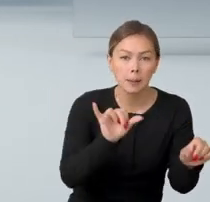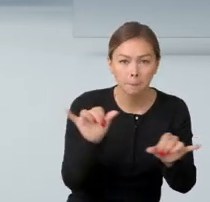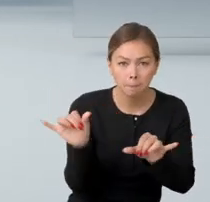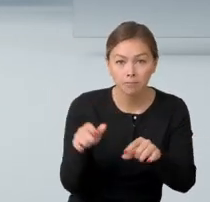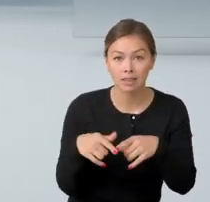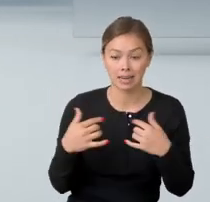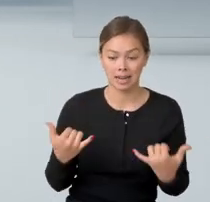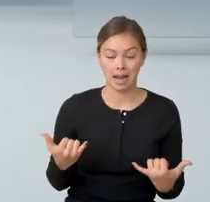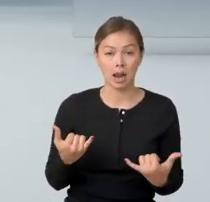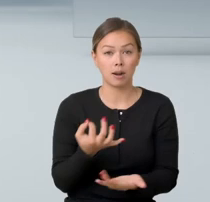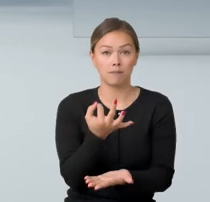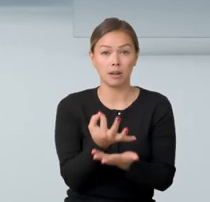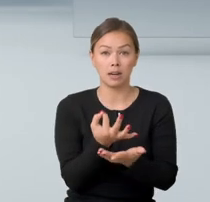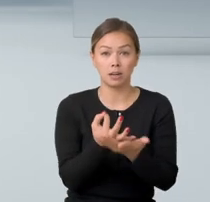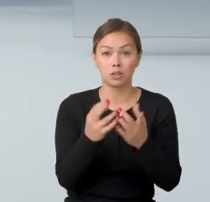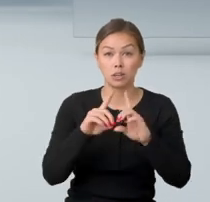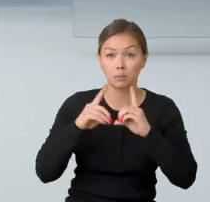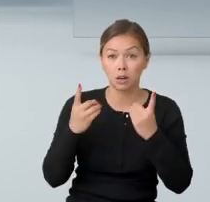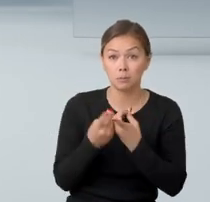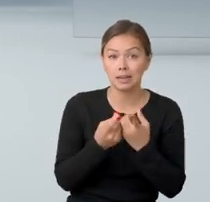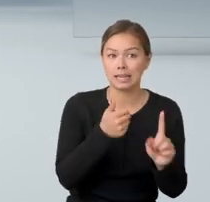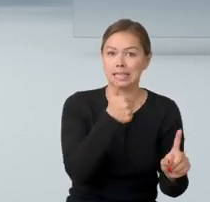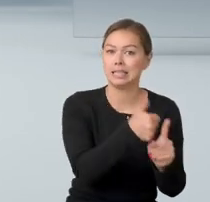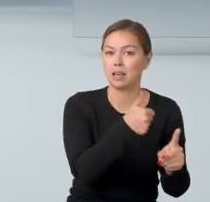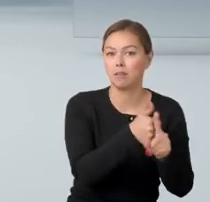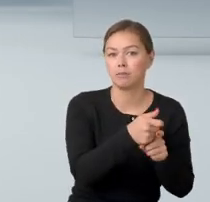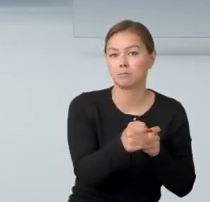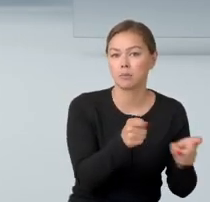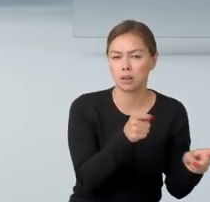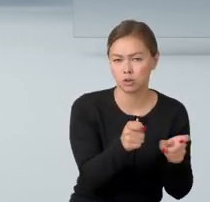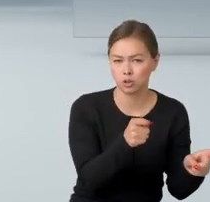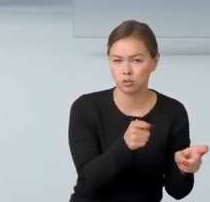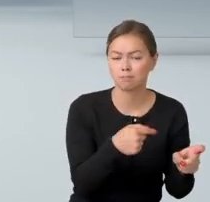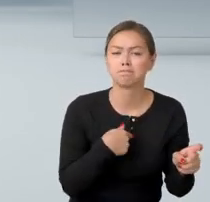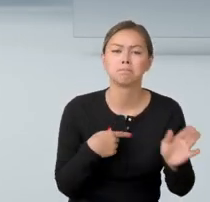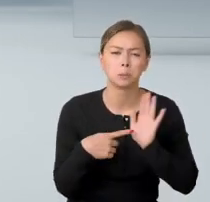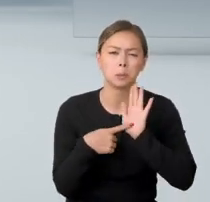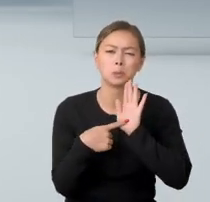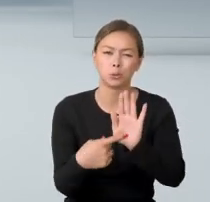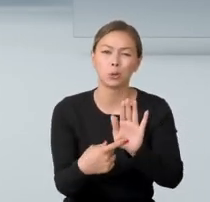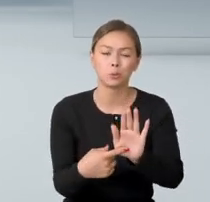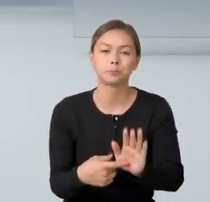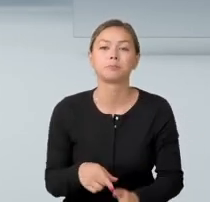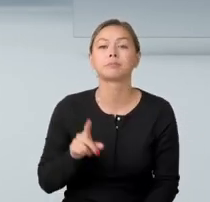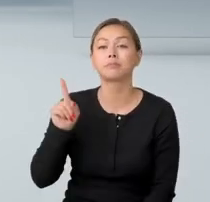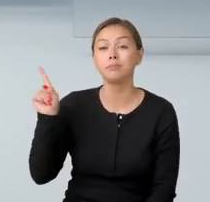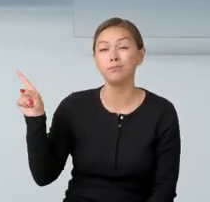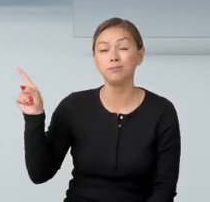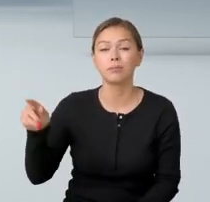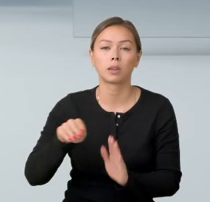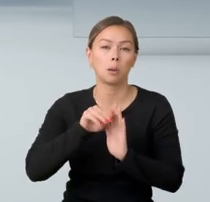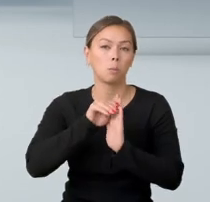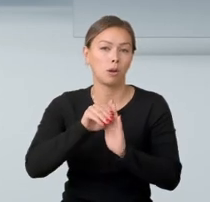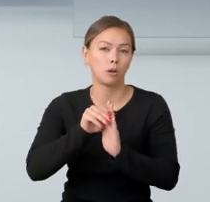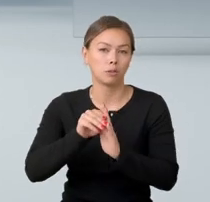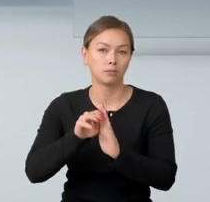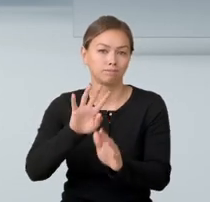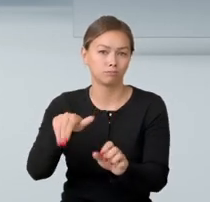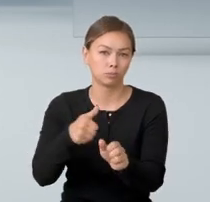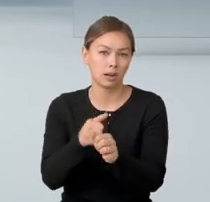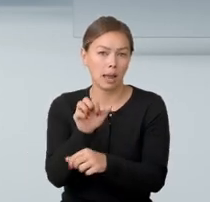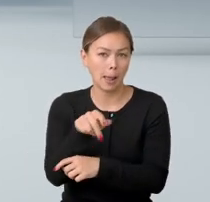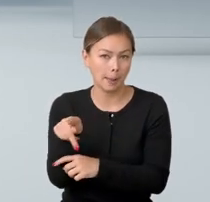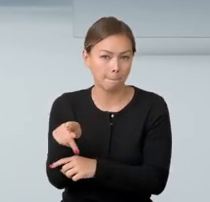now the finance department will manage the requests that have been opened by them let's see how this works so